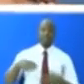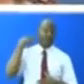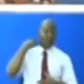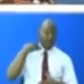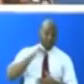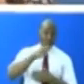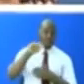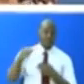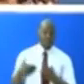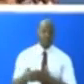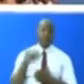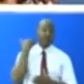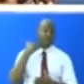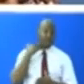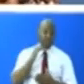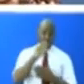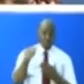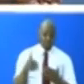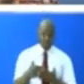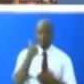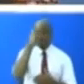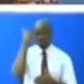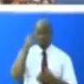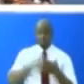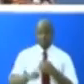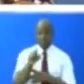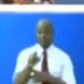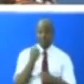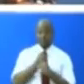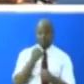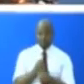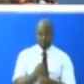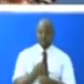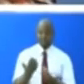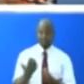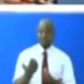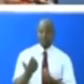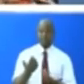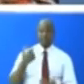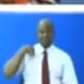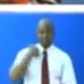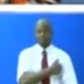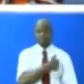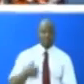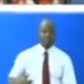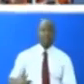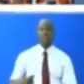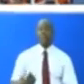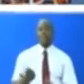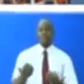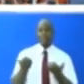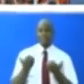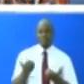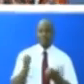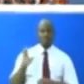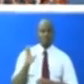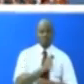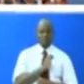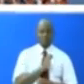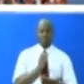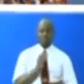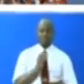of criminals, because what they are doing is committing crime. And you don't need a commission to